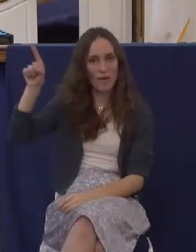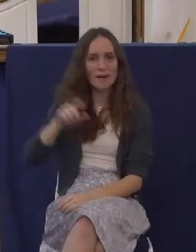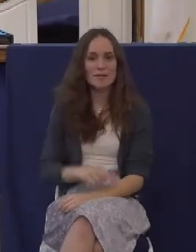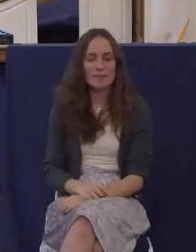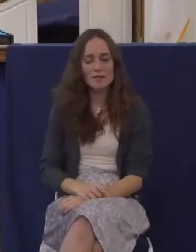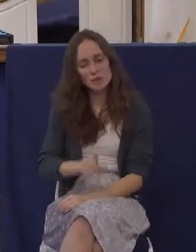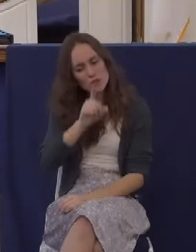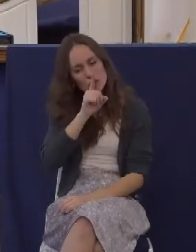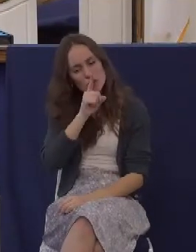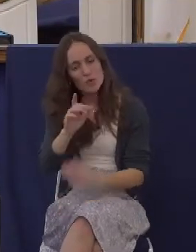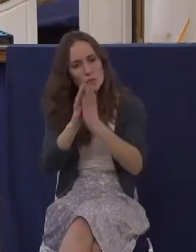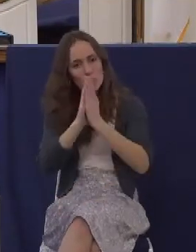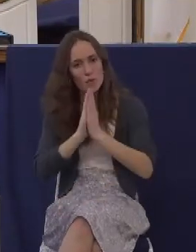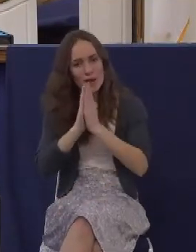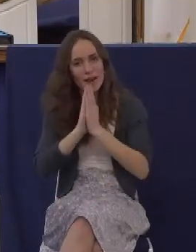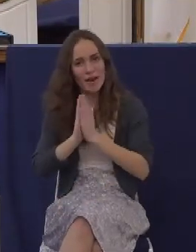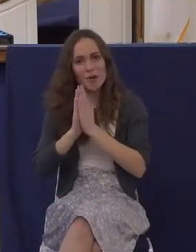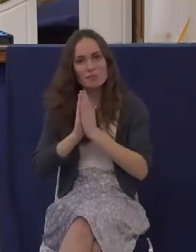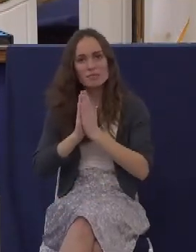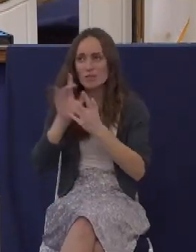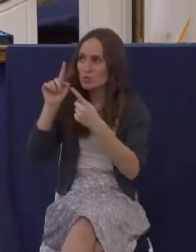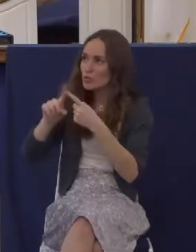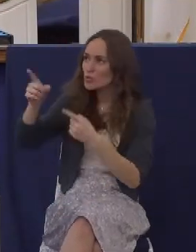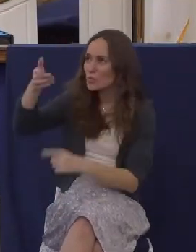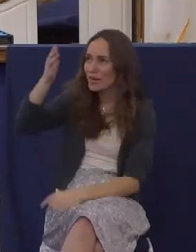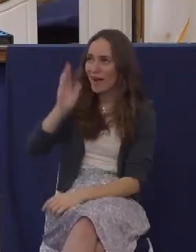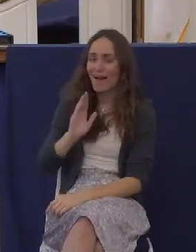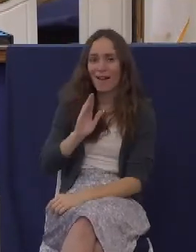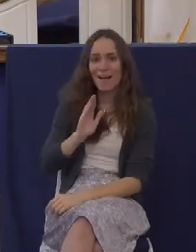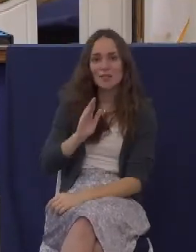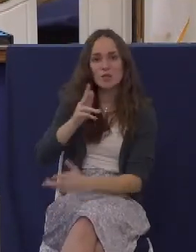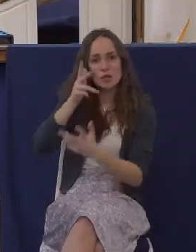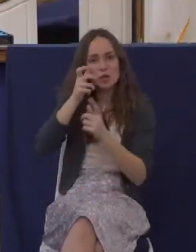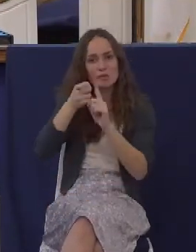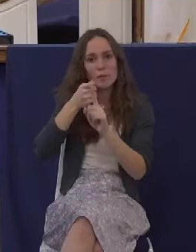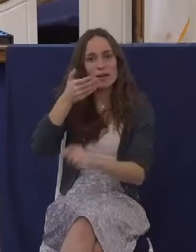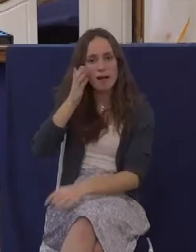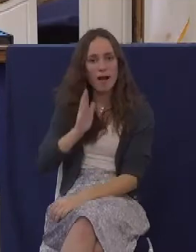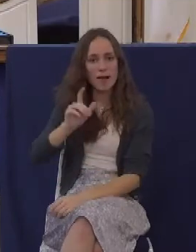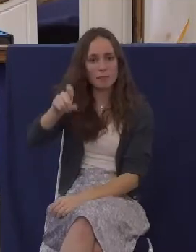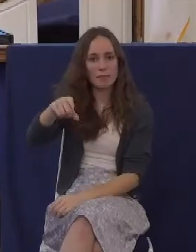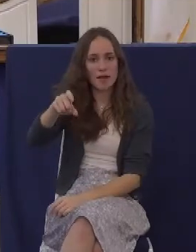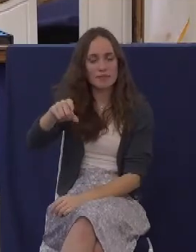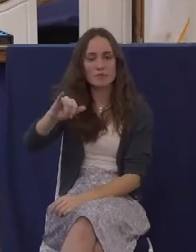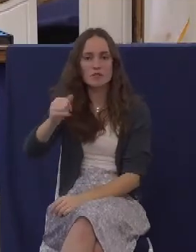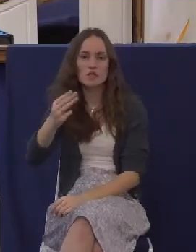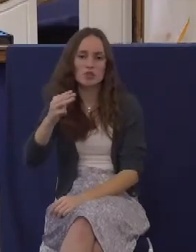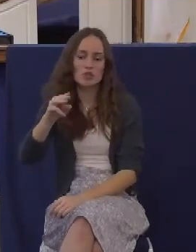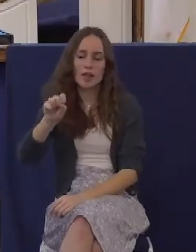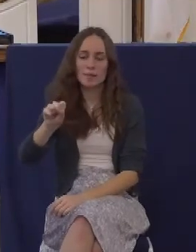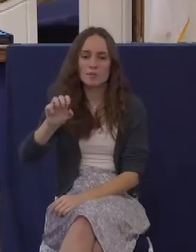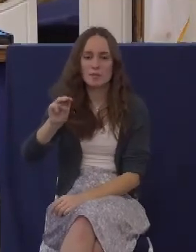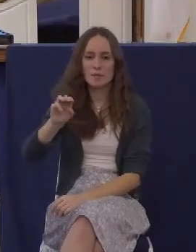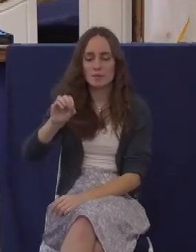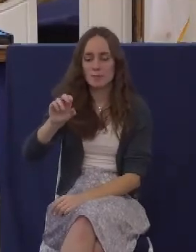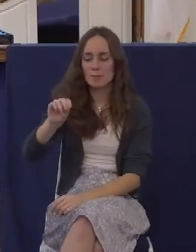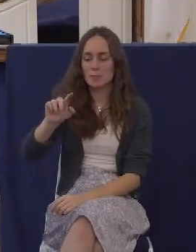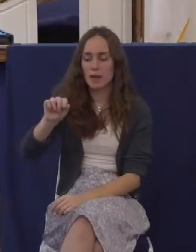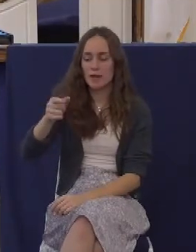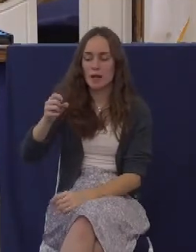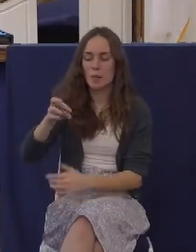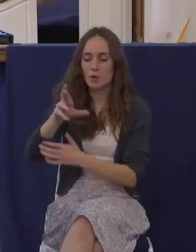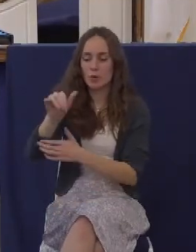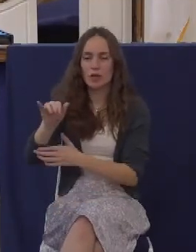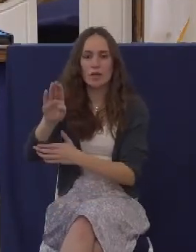True prayer is unto God, to be heard by God. James Montgomery Boyce said this, I believe that not one prayer in 100